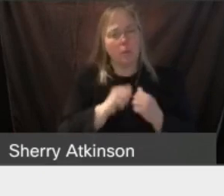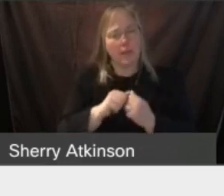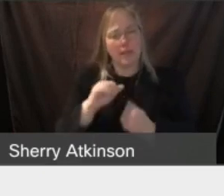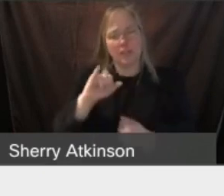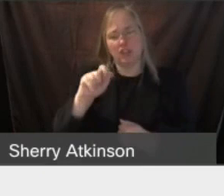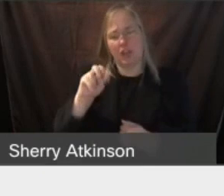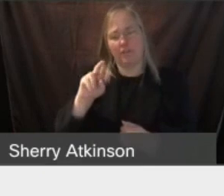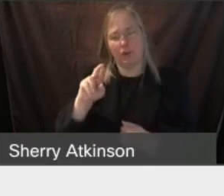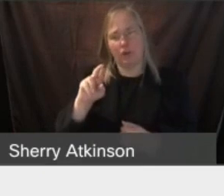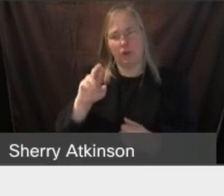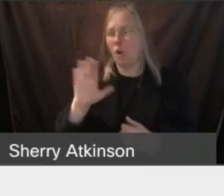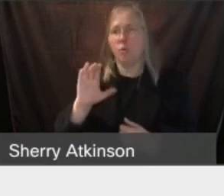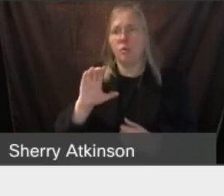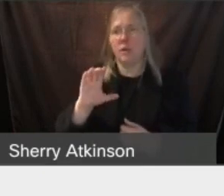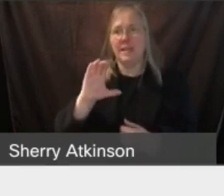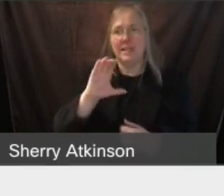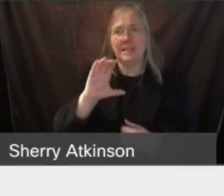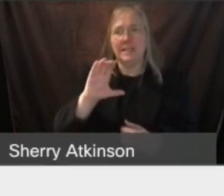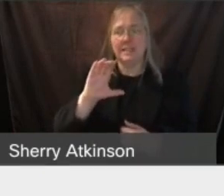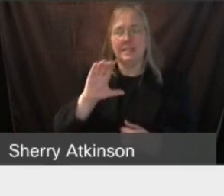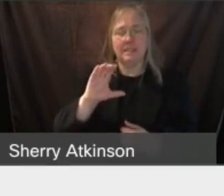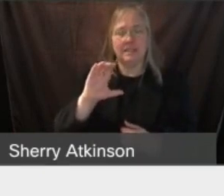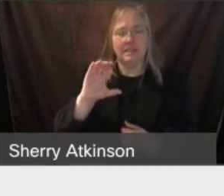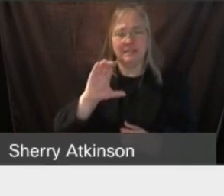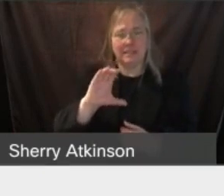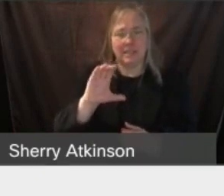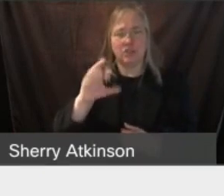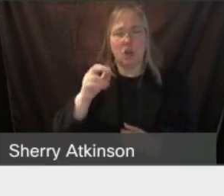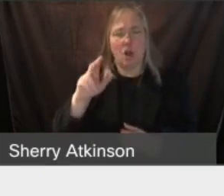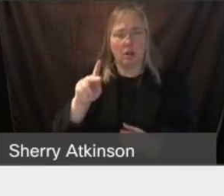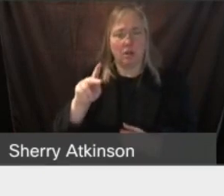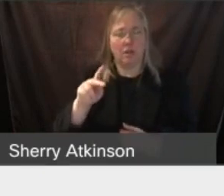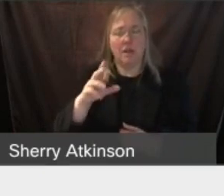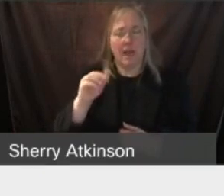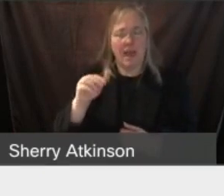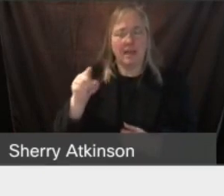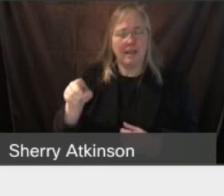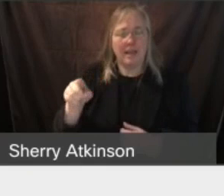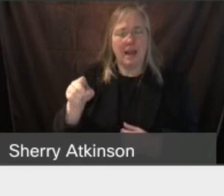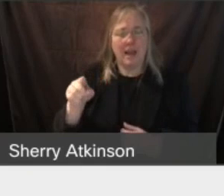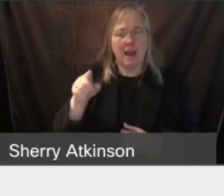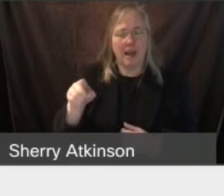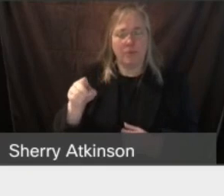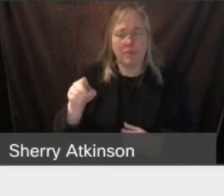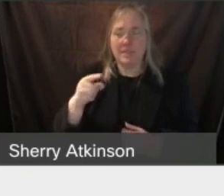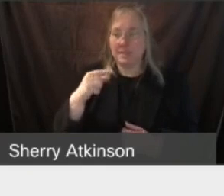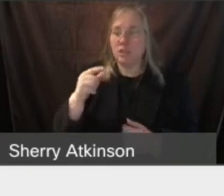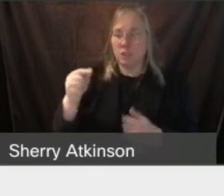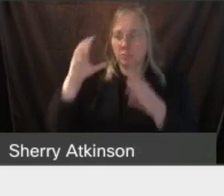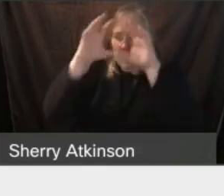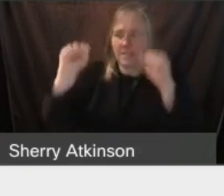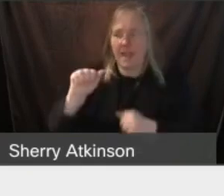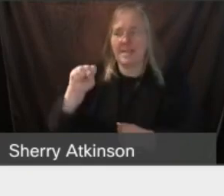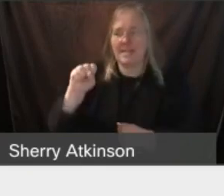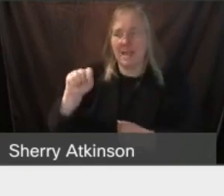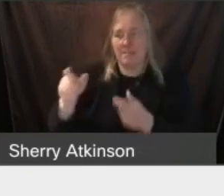Jennifer Seachuck, rather, who's our Vice President of Asset Management, the other day. I'm telling her I was preparing for this and thinking a little bit